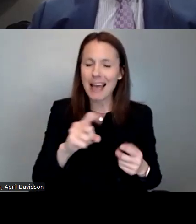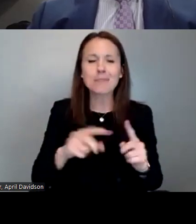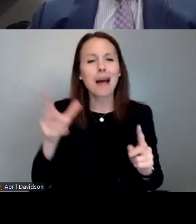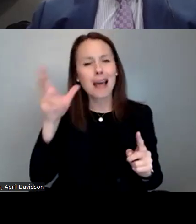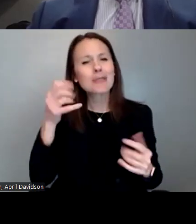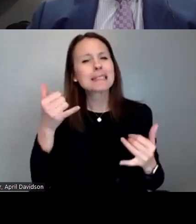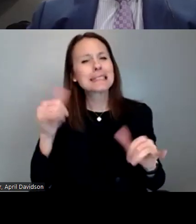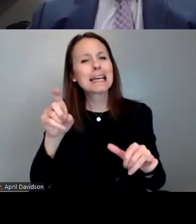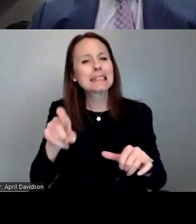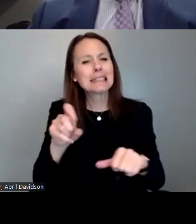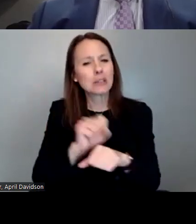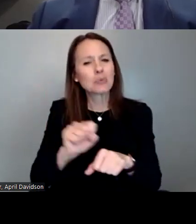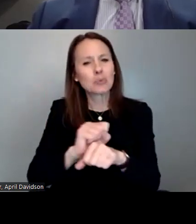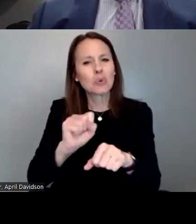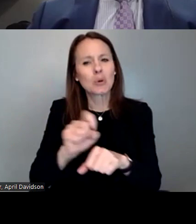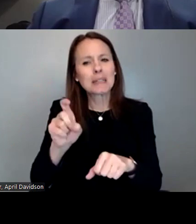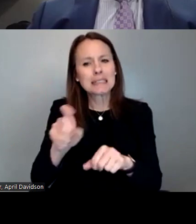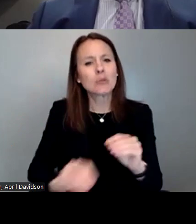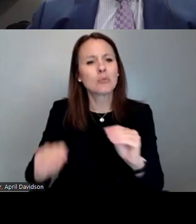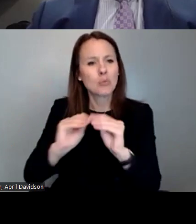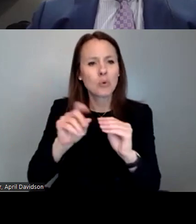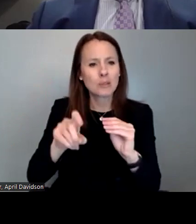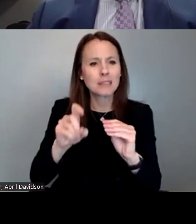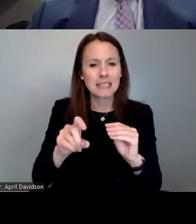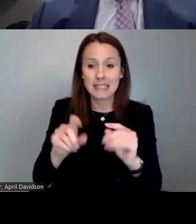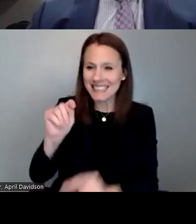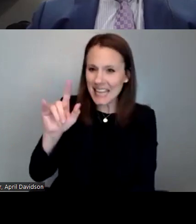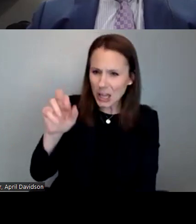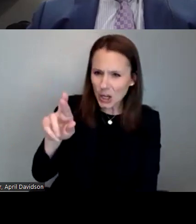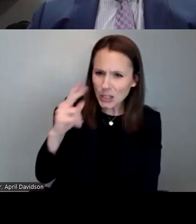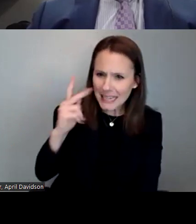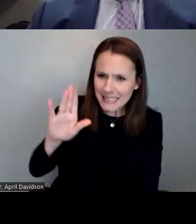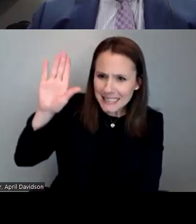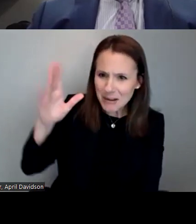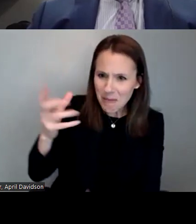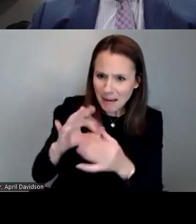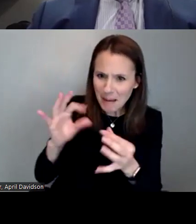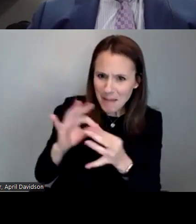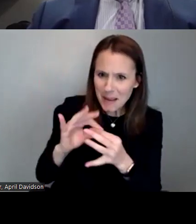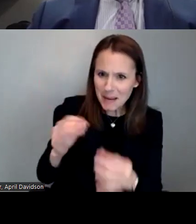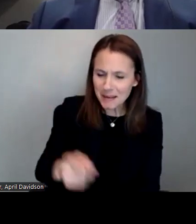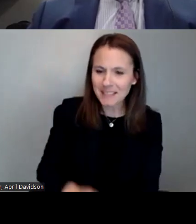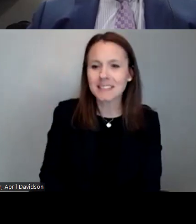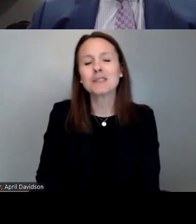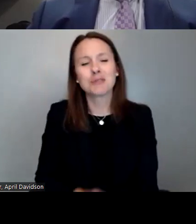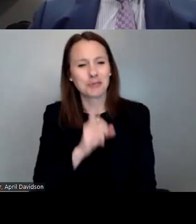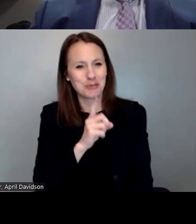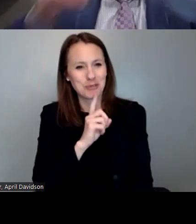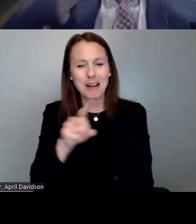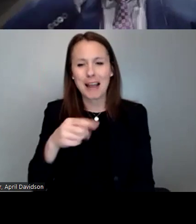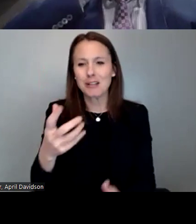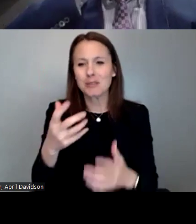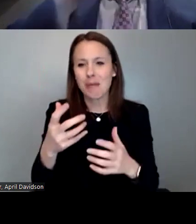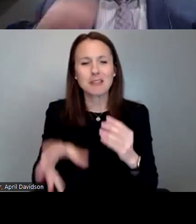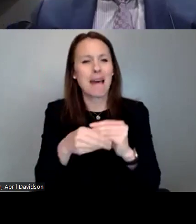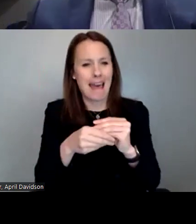work that is to be done here in Michigan. And Tyler, do I see you wanting to make a comment? Oh, sure. I just wanted to build off of